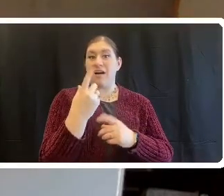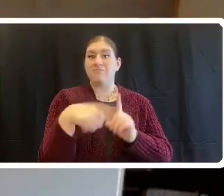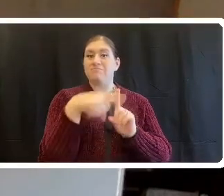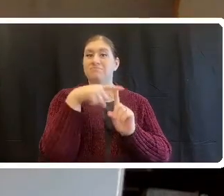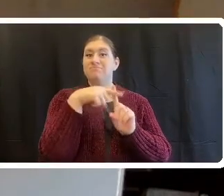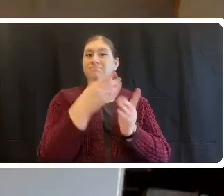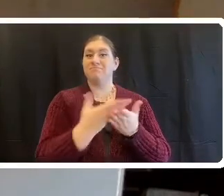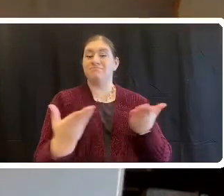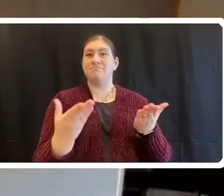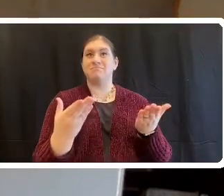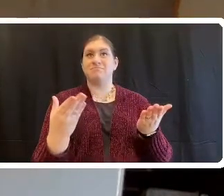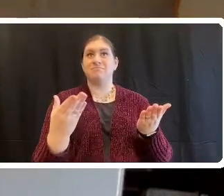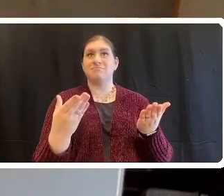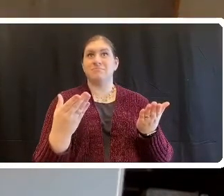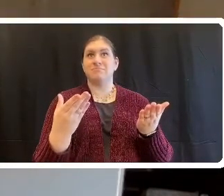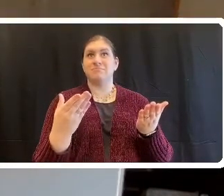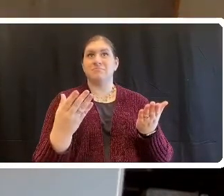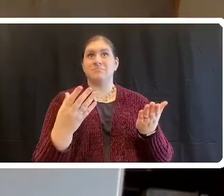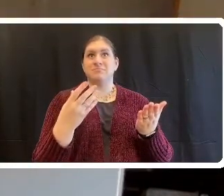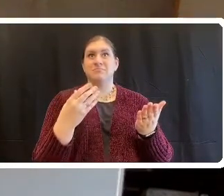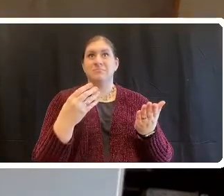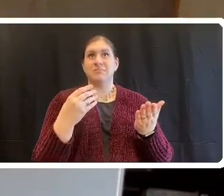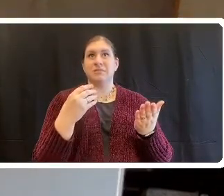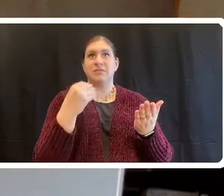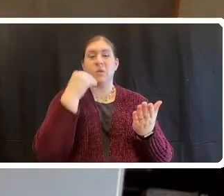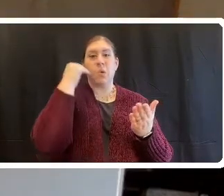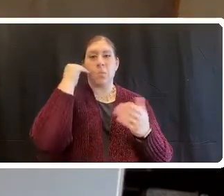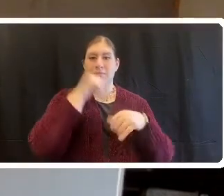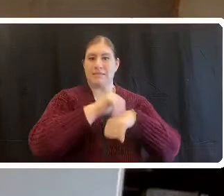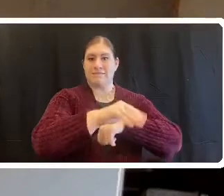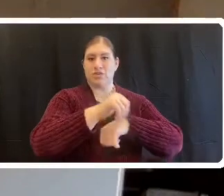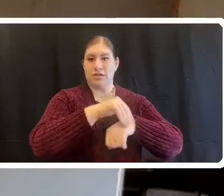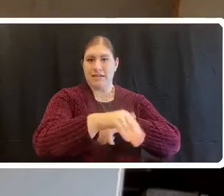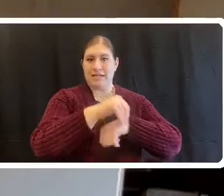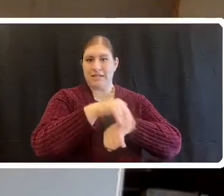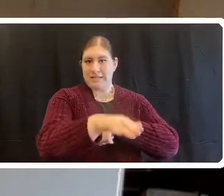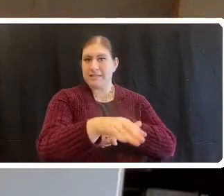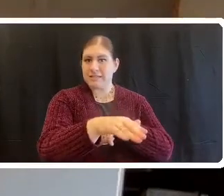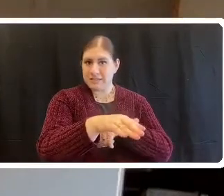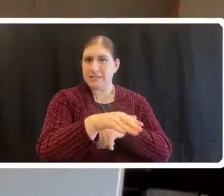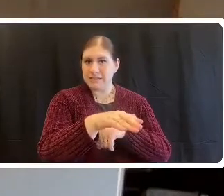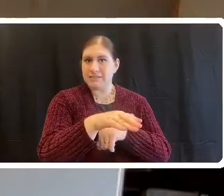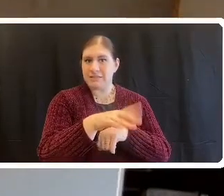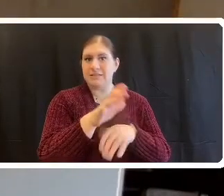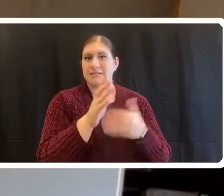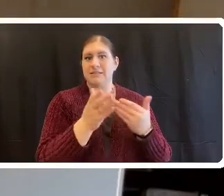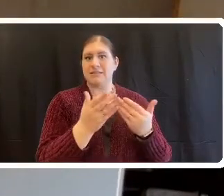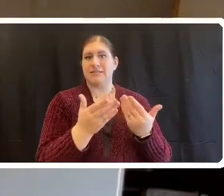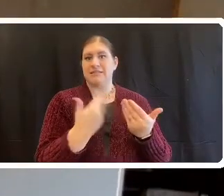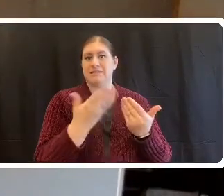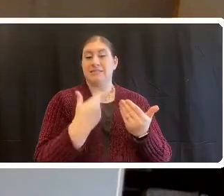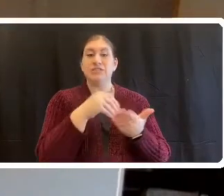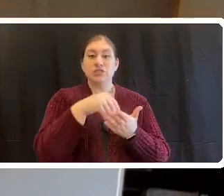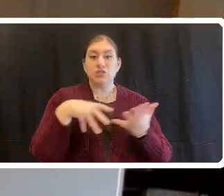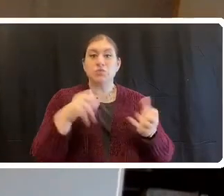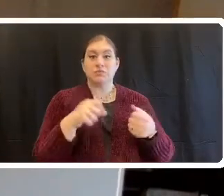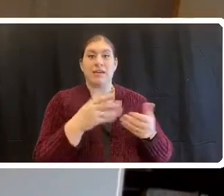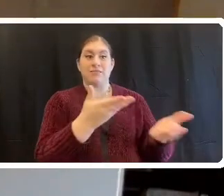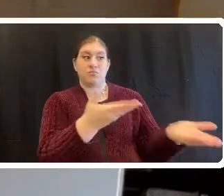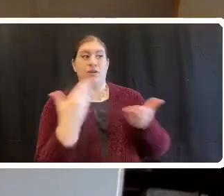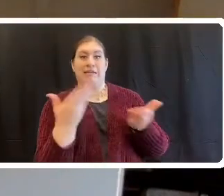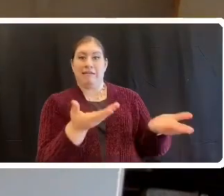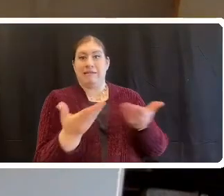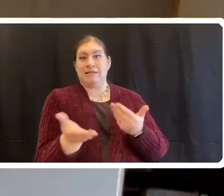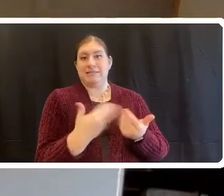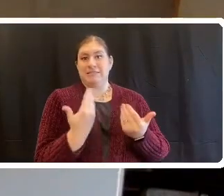there's plenty of delivery happening as far as bringing it here. Students have been able to do that. And the